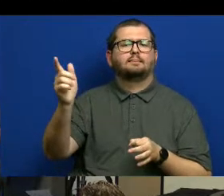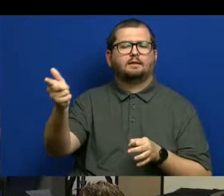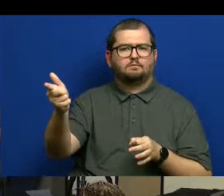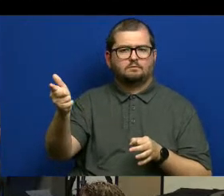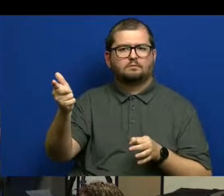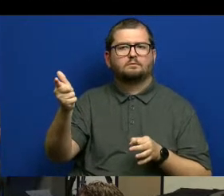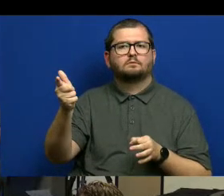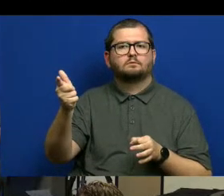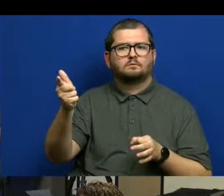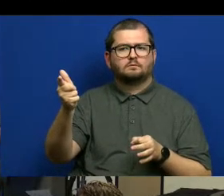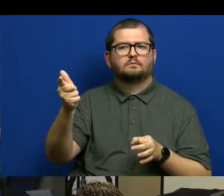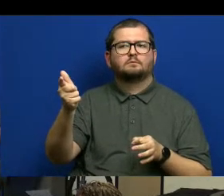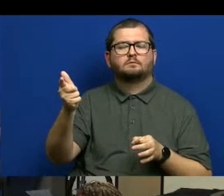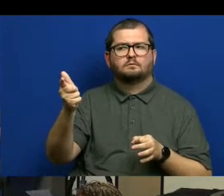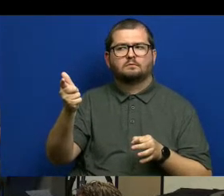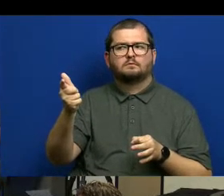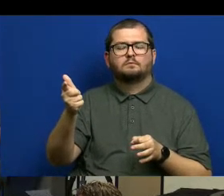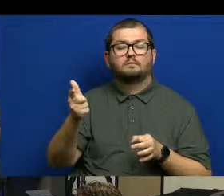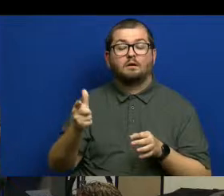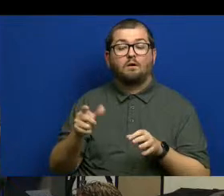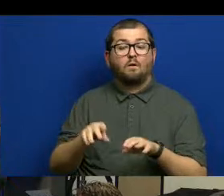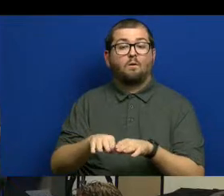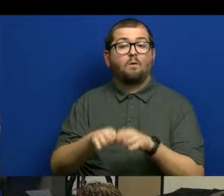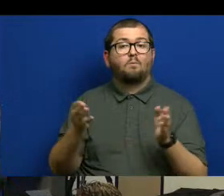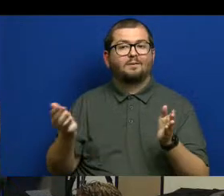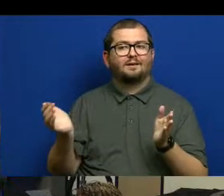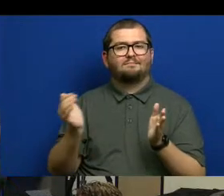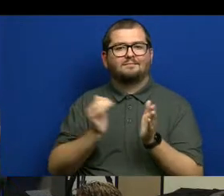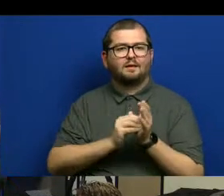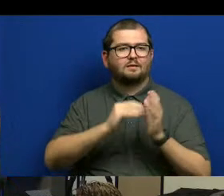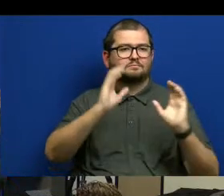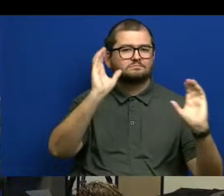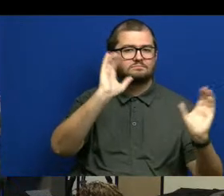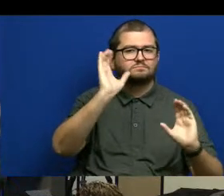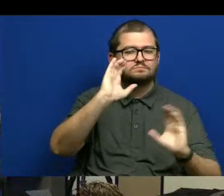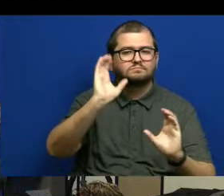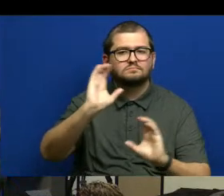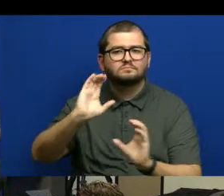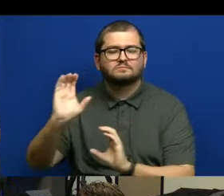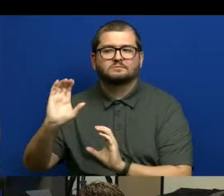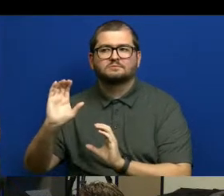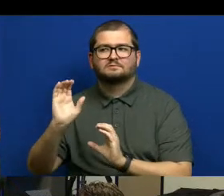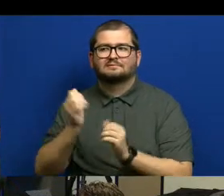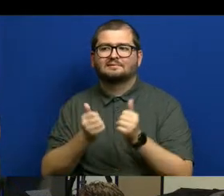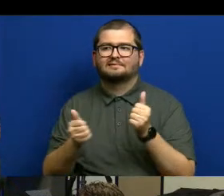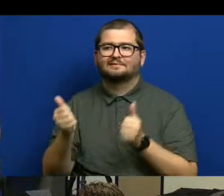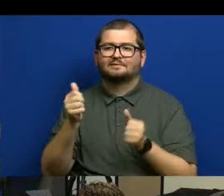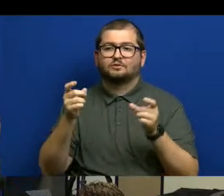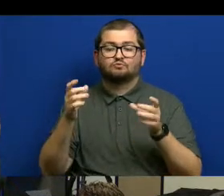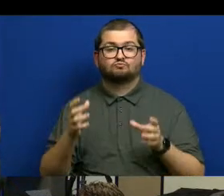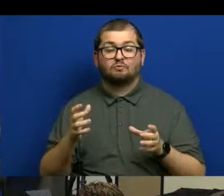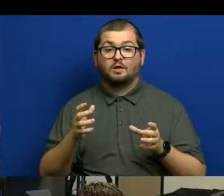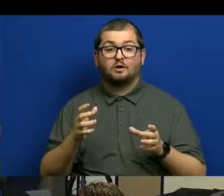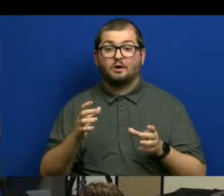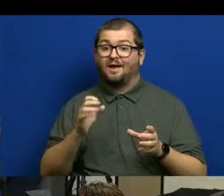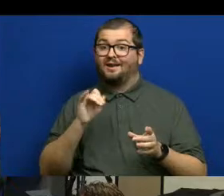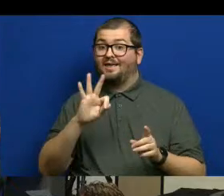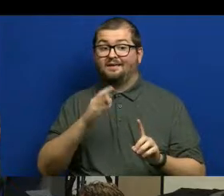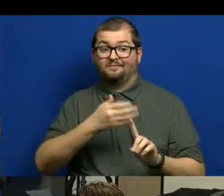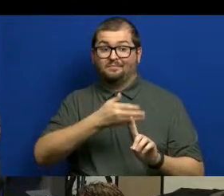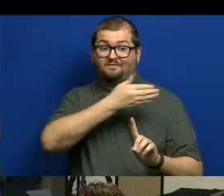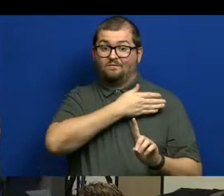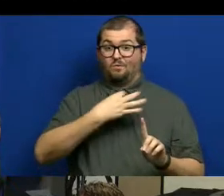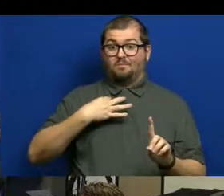and that we reopen the executive director search, and anyone who applied in the first round is welcome